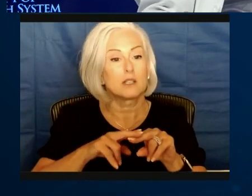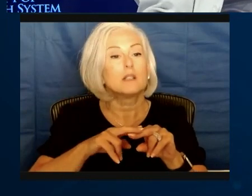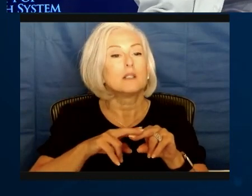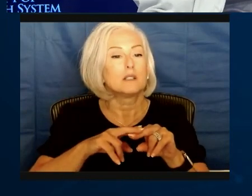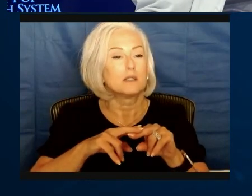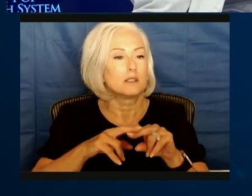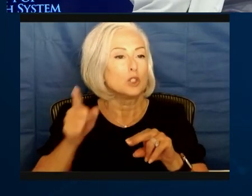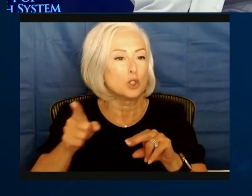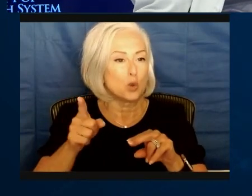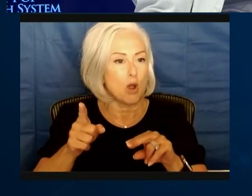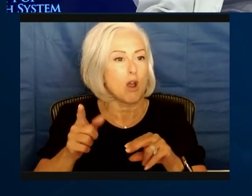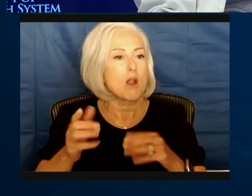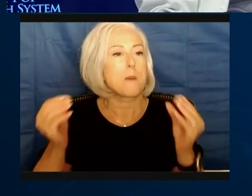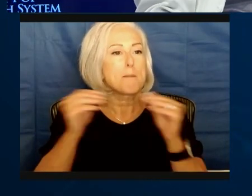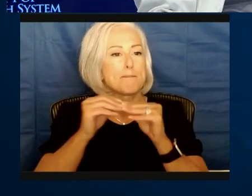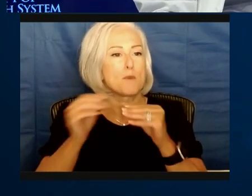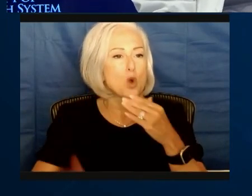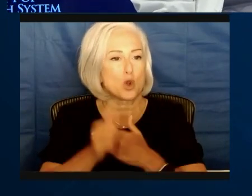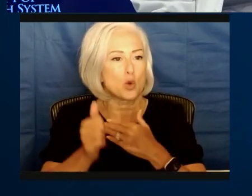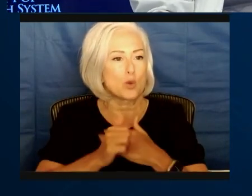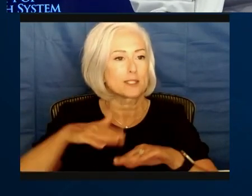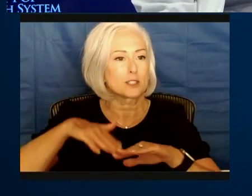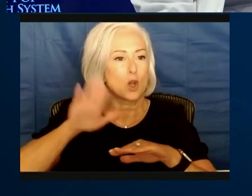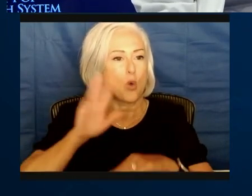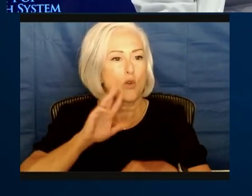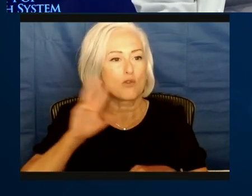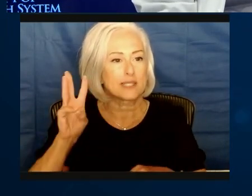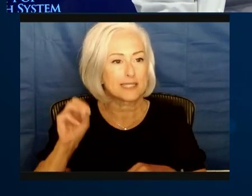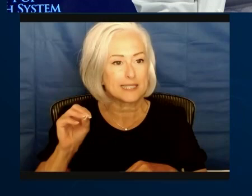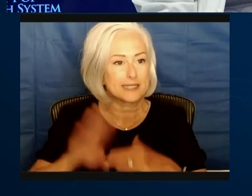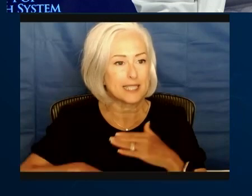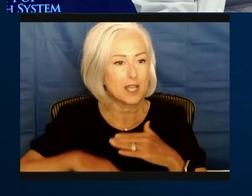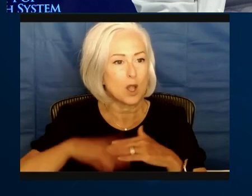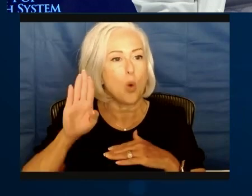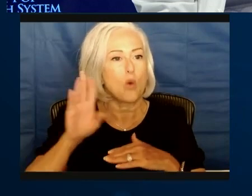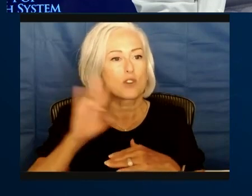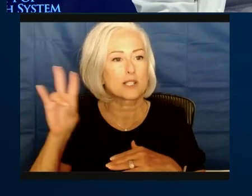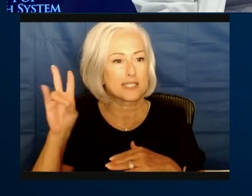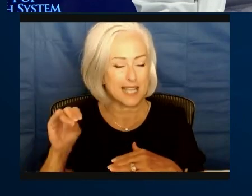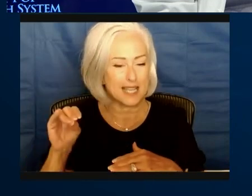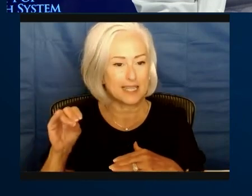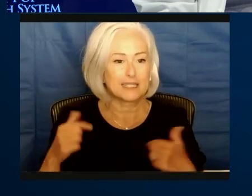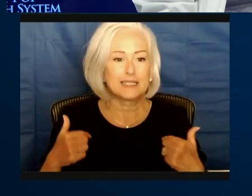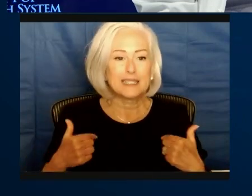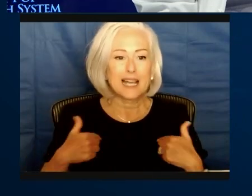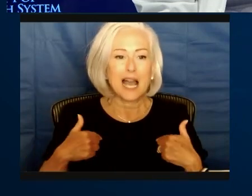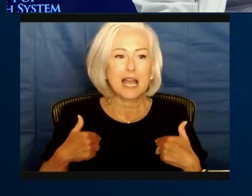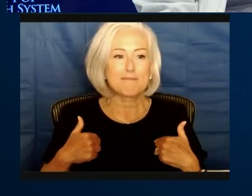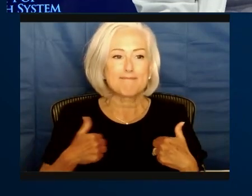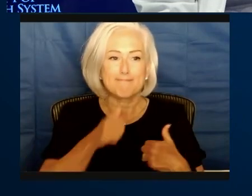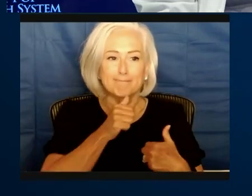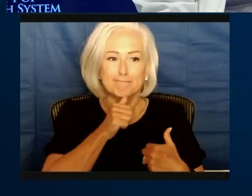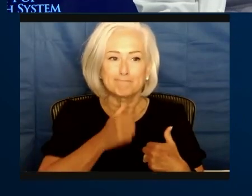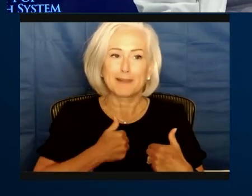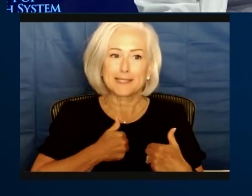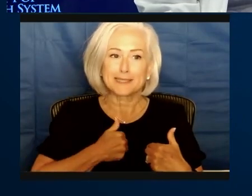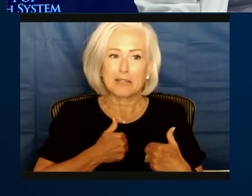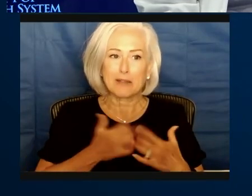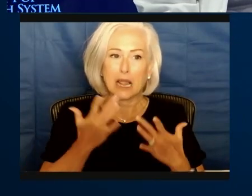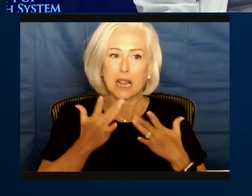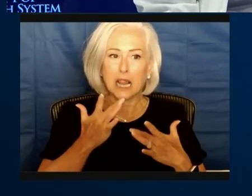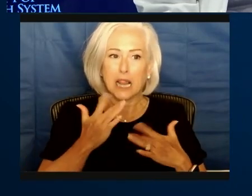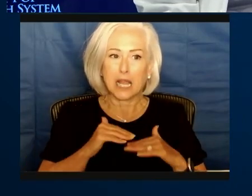you're over 60, especially if you're over 70. So I'm still not at the most at risk category, but I'm holding on tight. Yeah. Just barely.